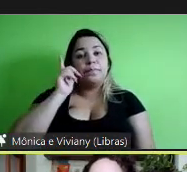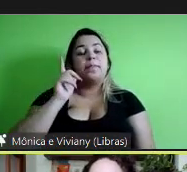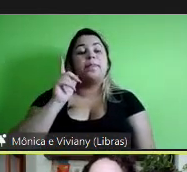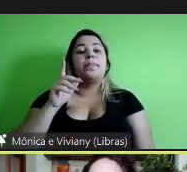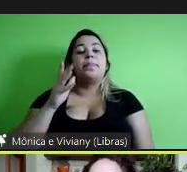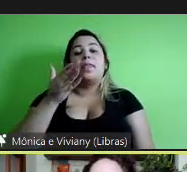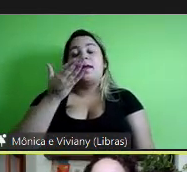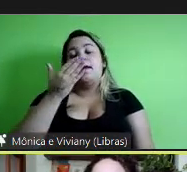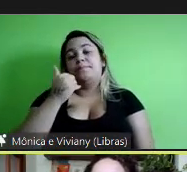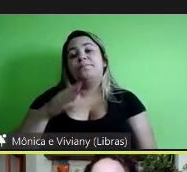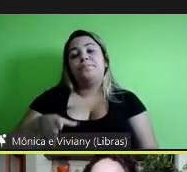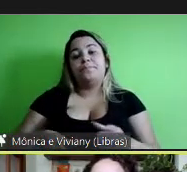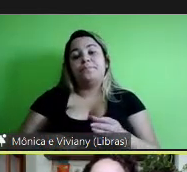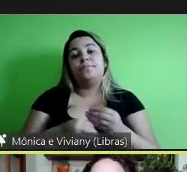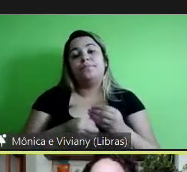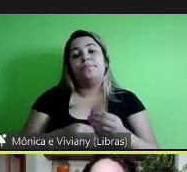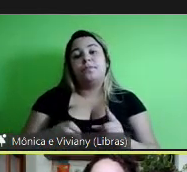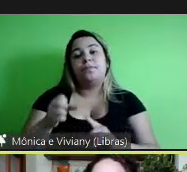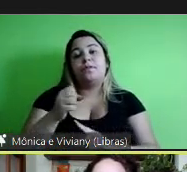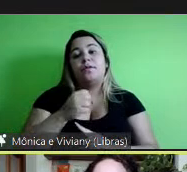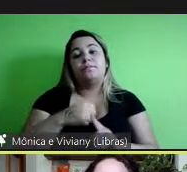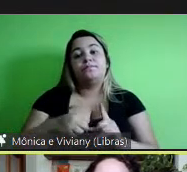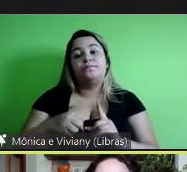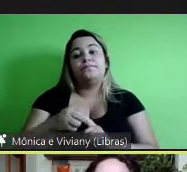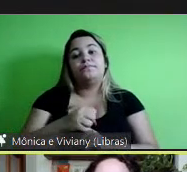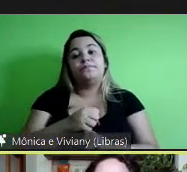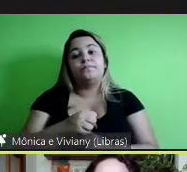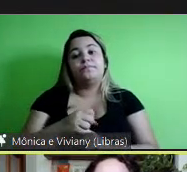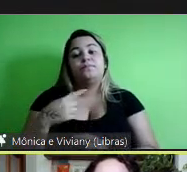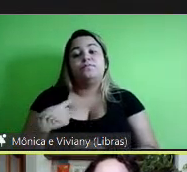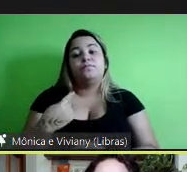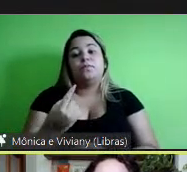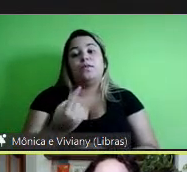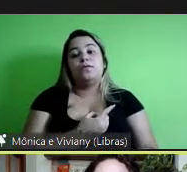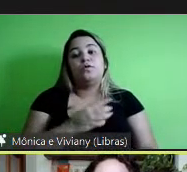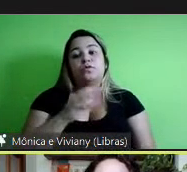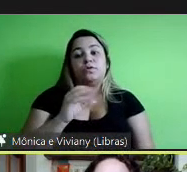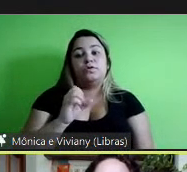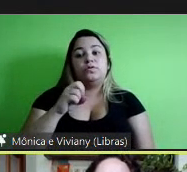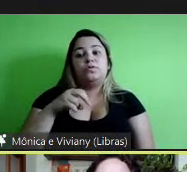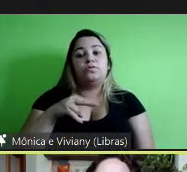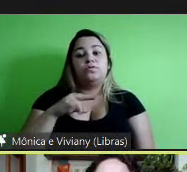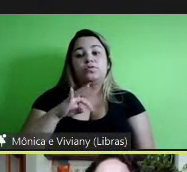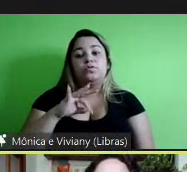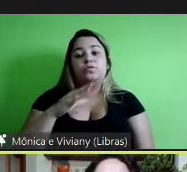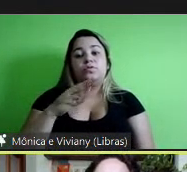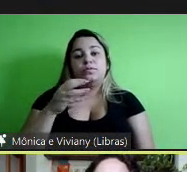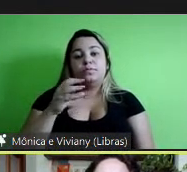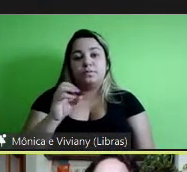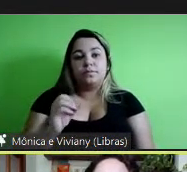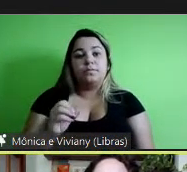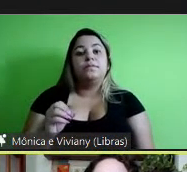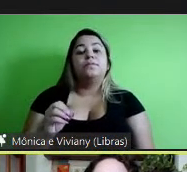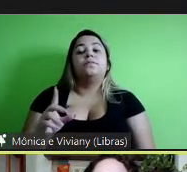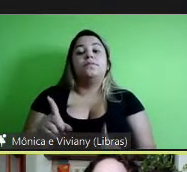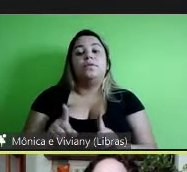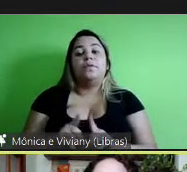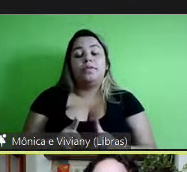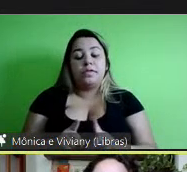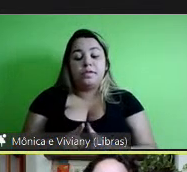include the right to food in the hall of social rights which are foreseen in our constitution. In